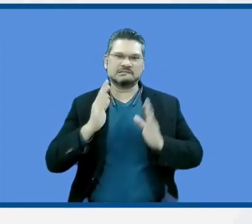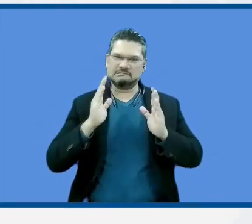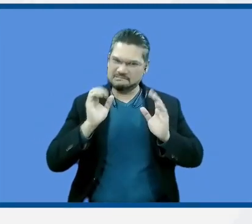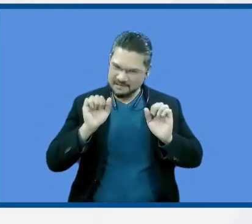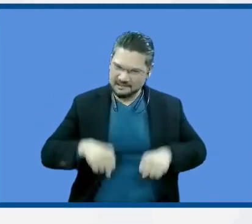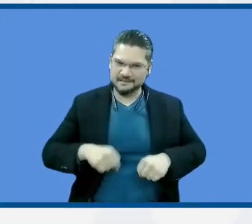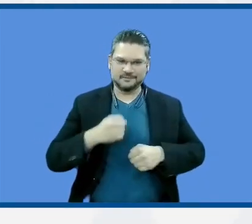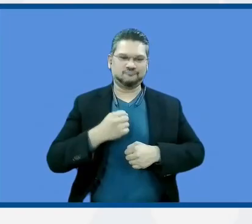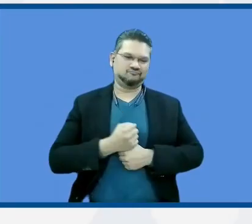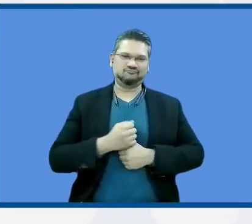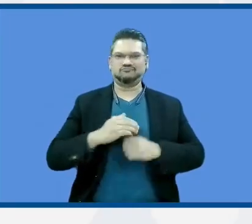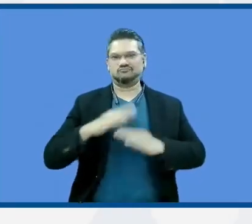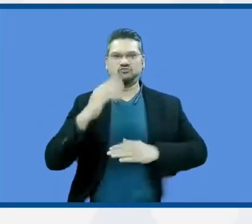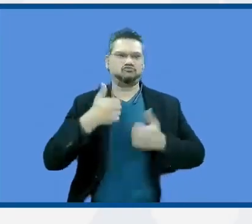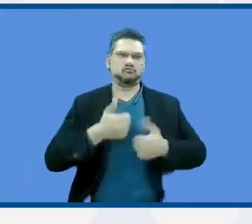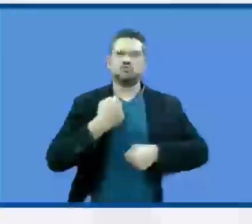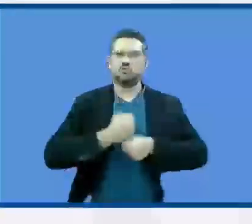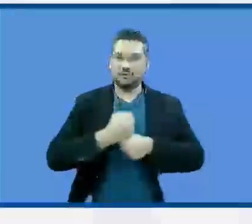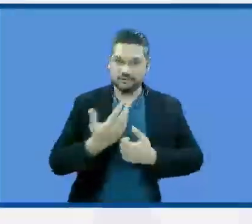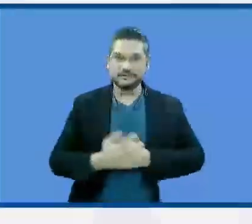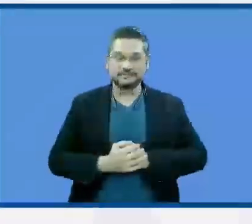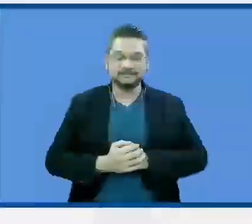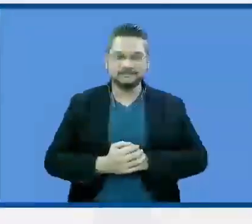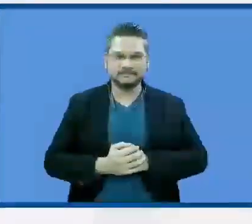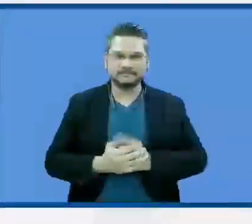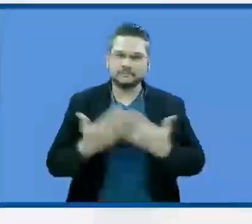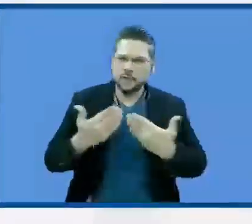to hear also now from Andrea. Andrea